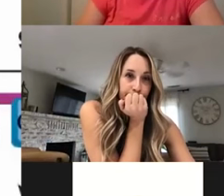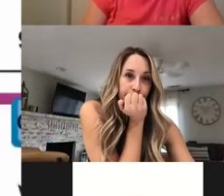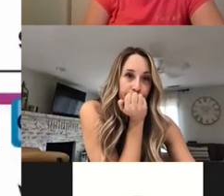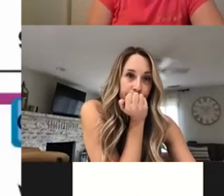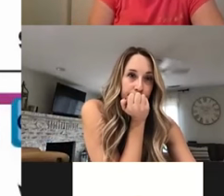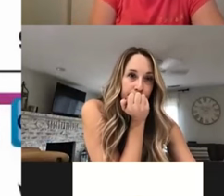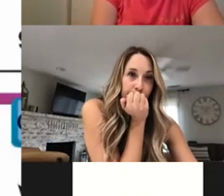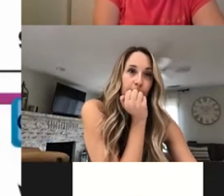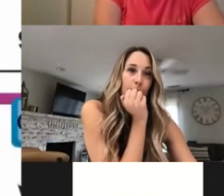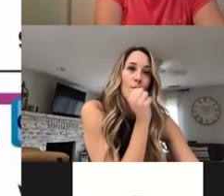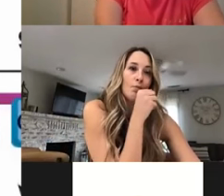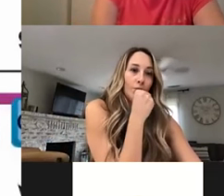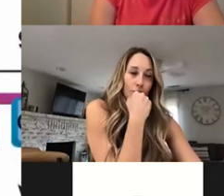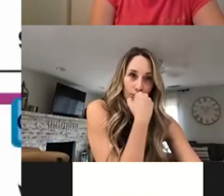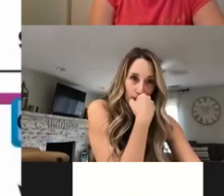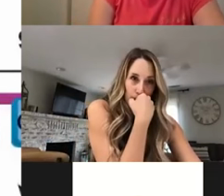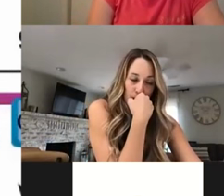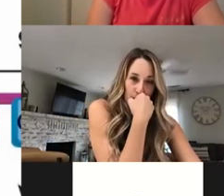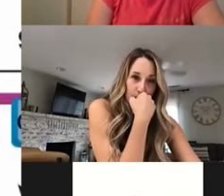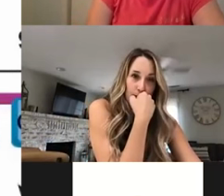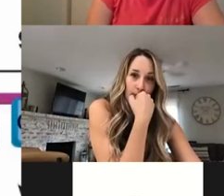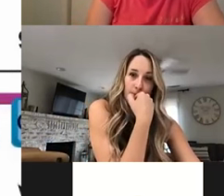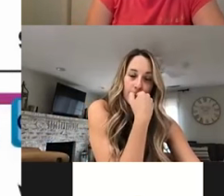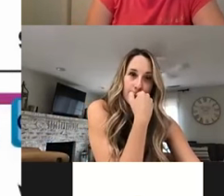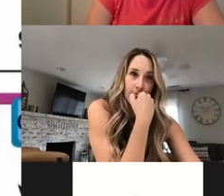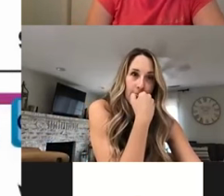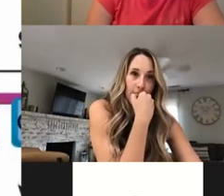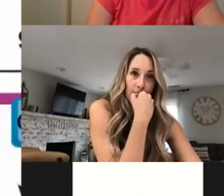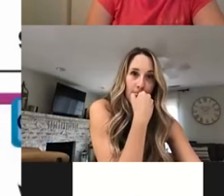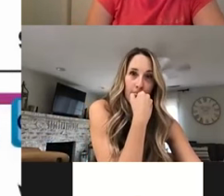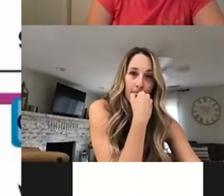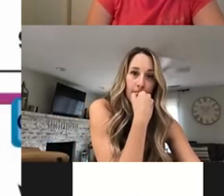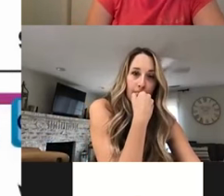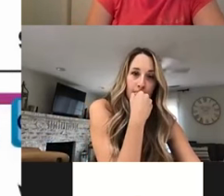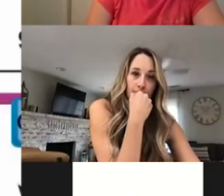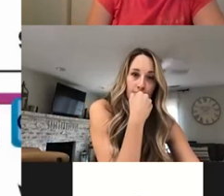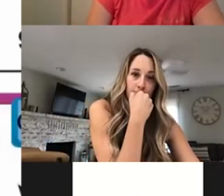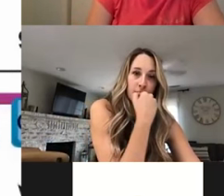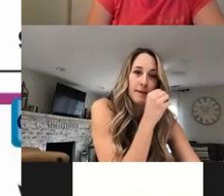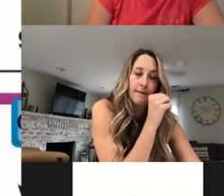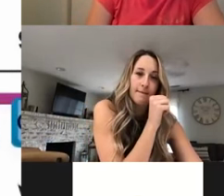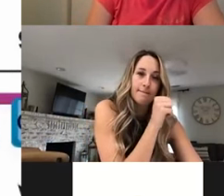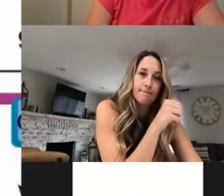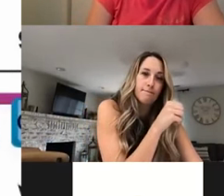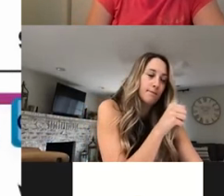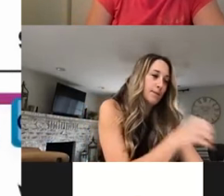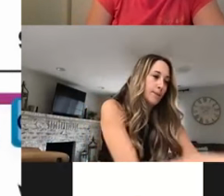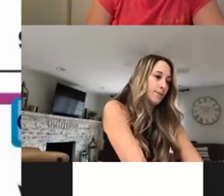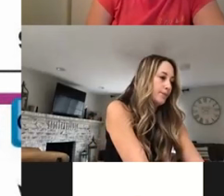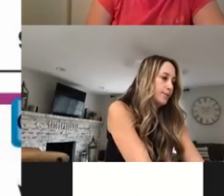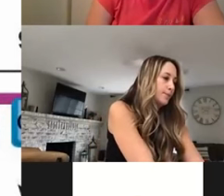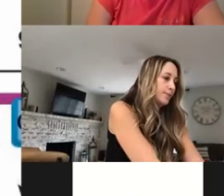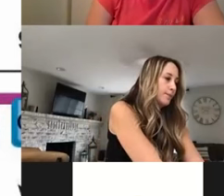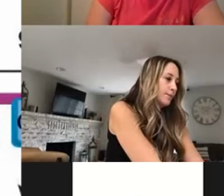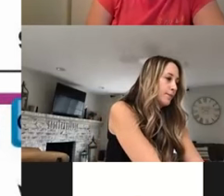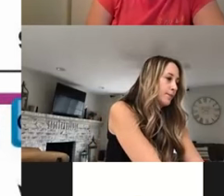Lastly, this is a great summary table that shows us this process of how this works. Right? We go from